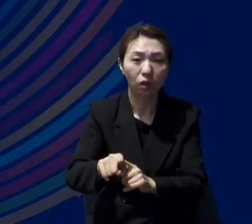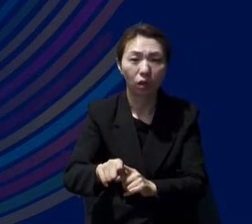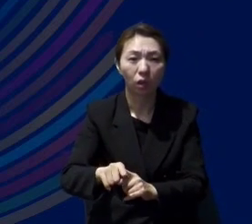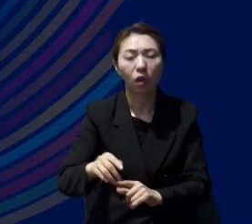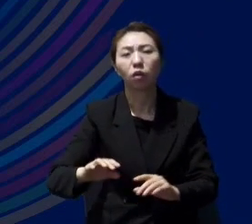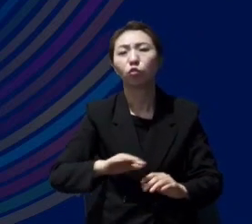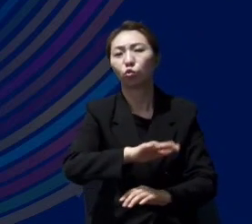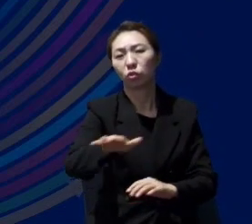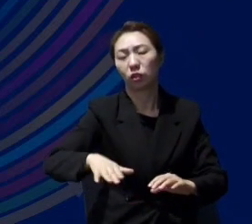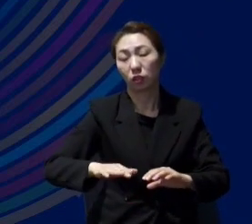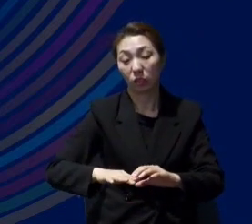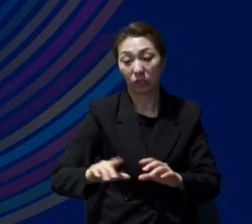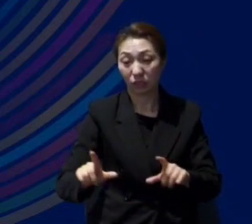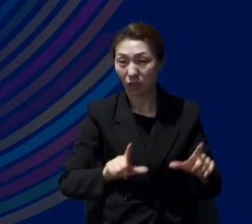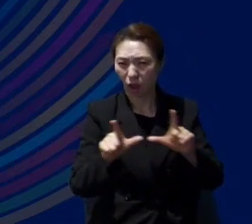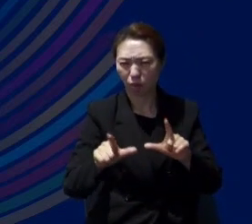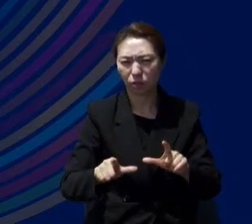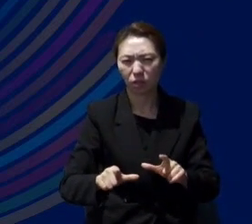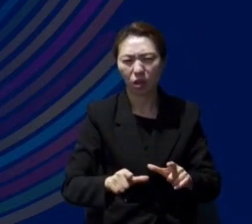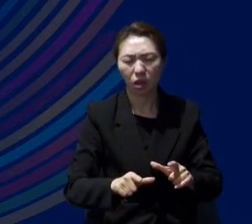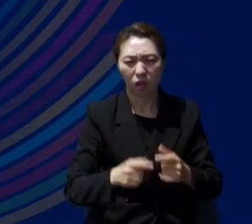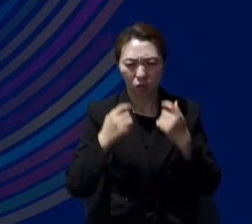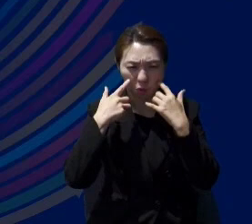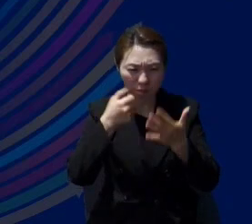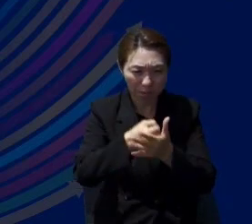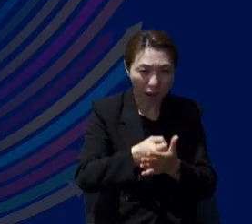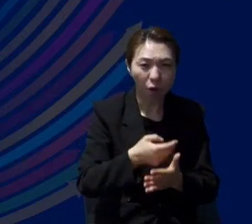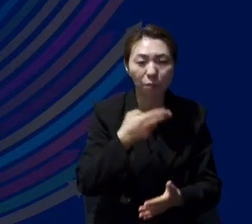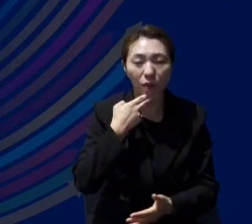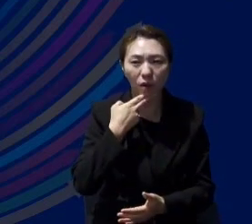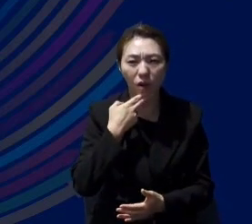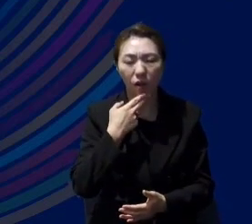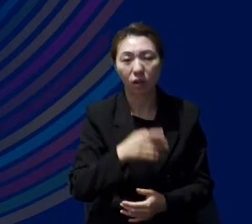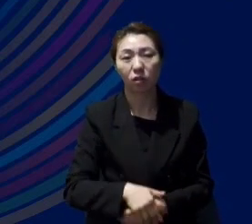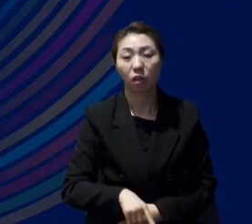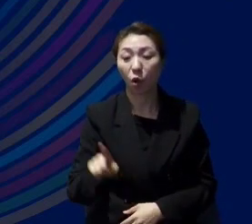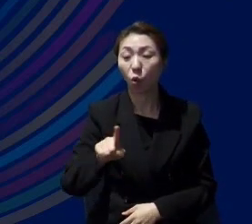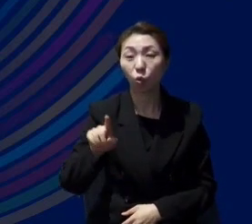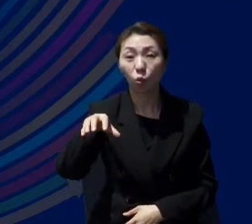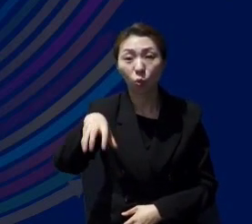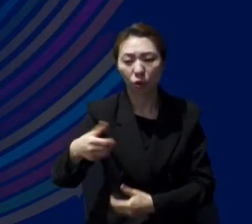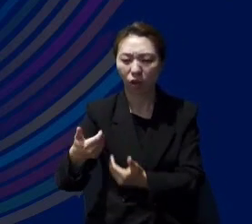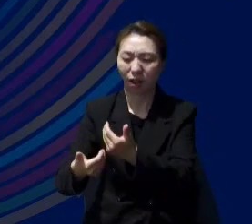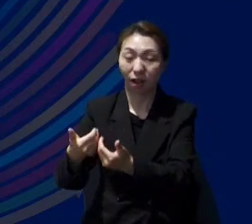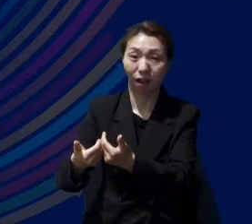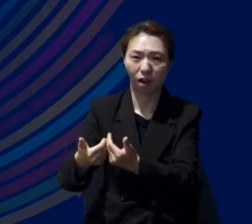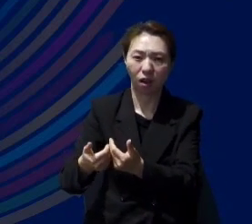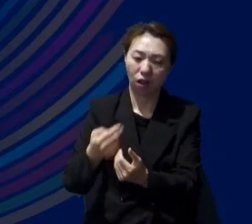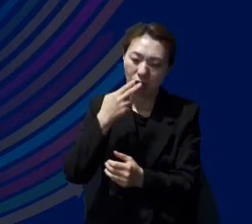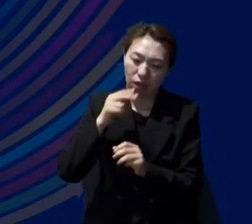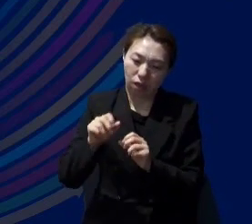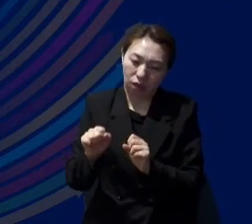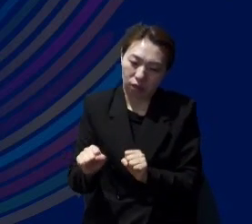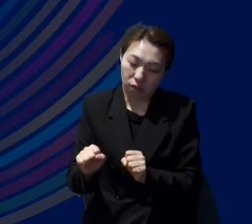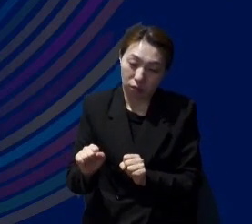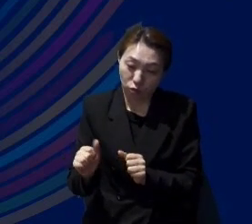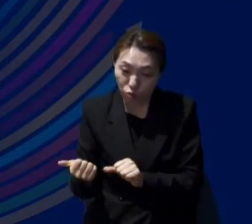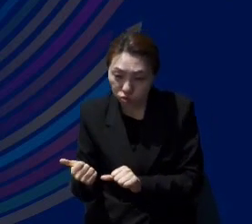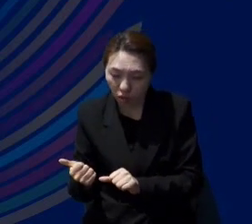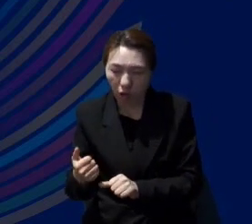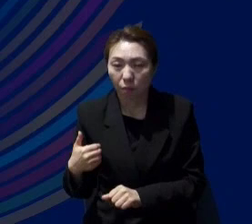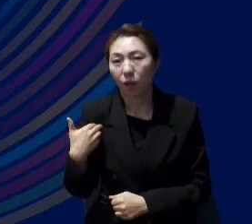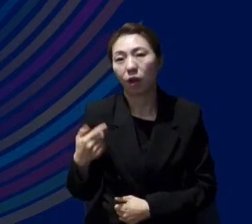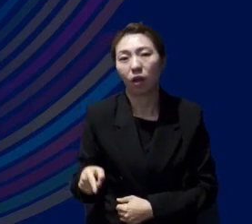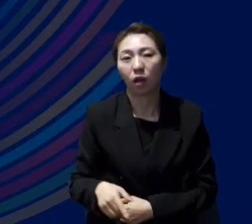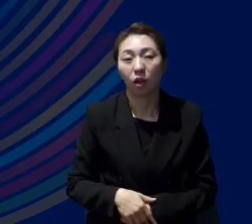feed their family, for people in conflict, whether they will survive the night. And for us, maybe the uncertainty of whether there will be